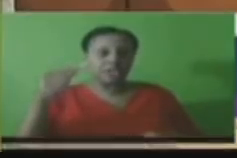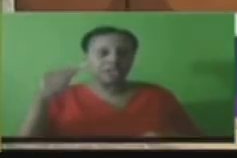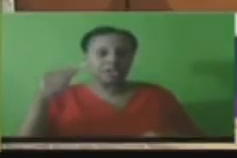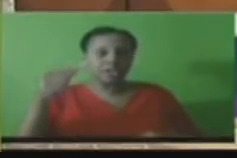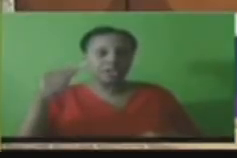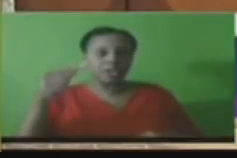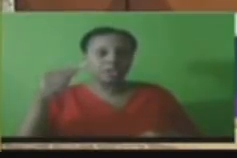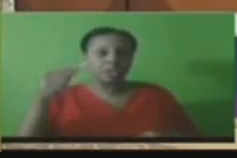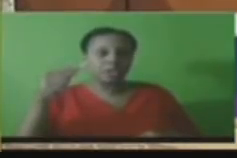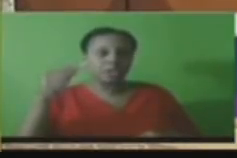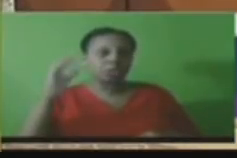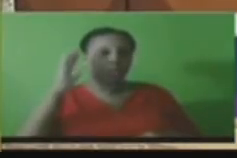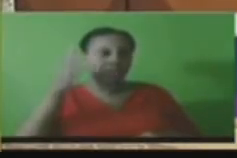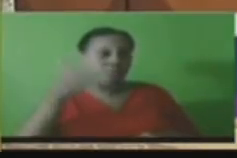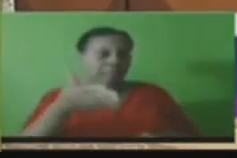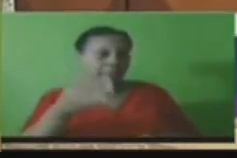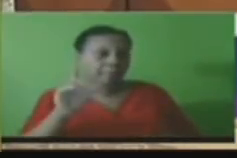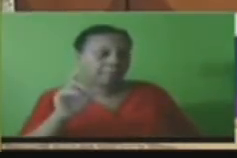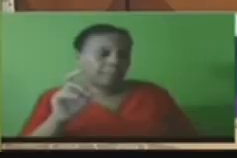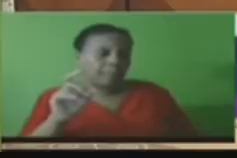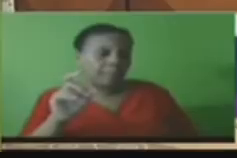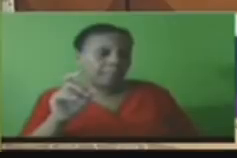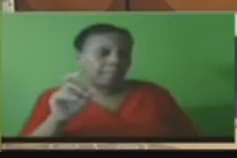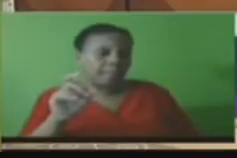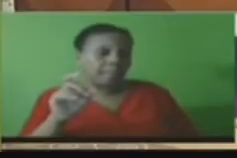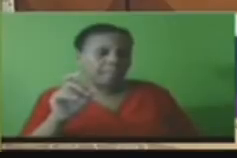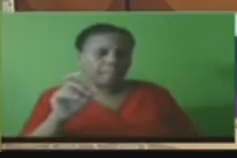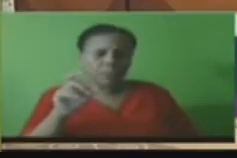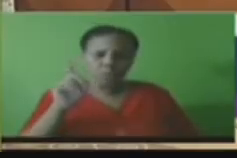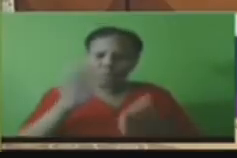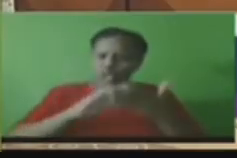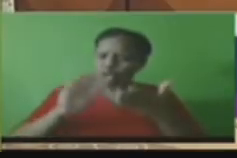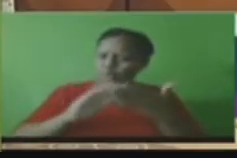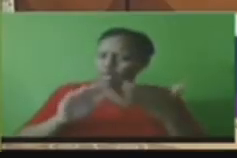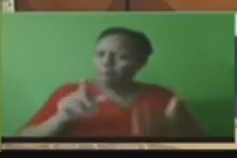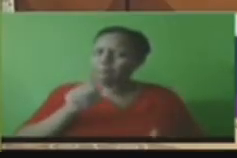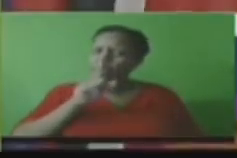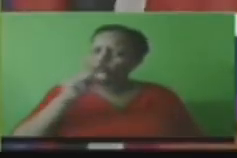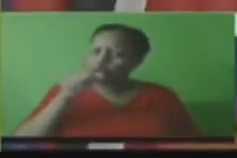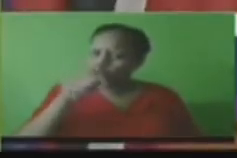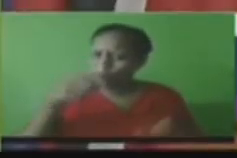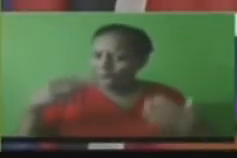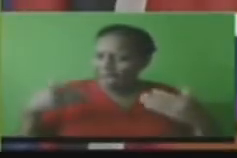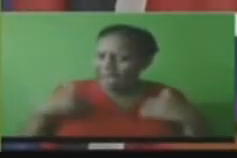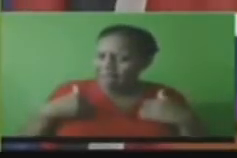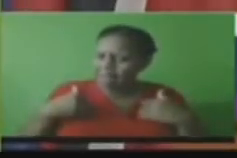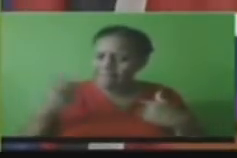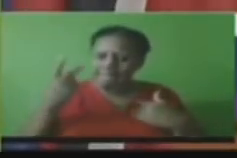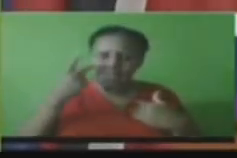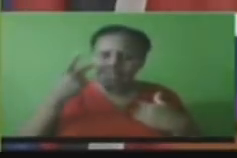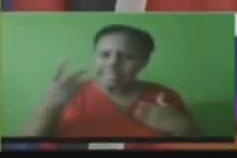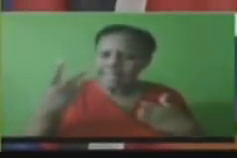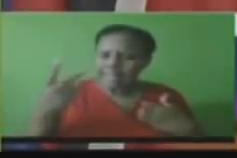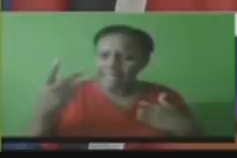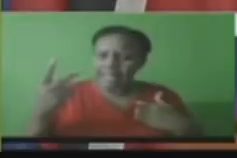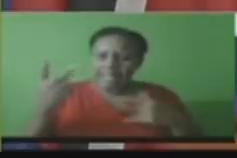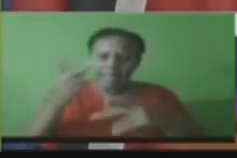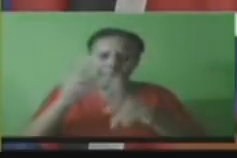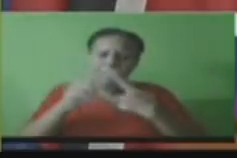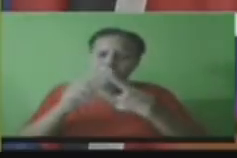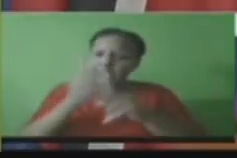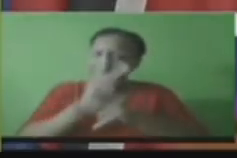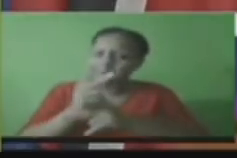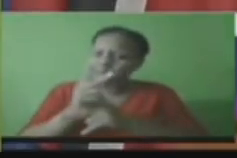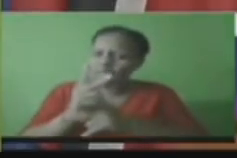and your colleagues collectively have by now seen the very careful statement that has been made out